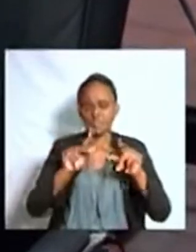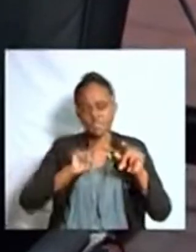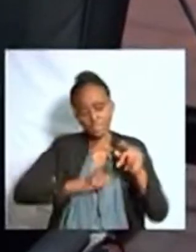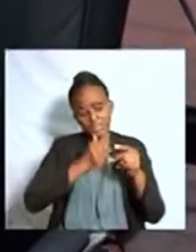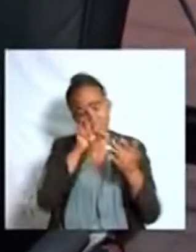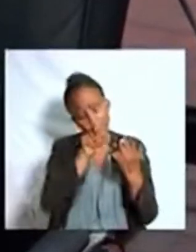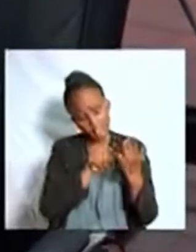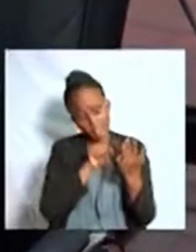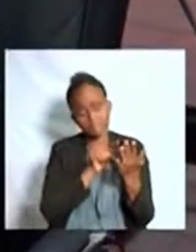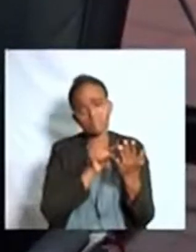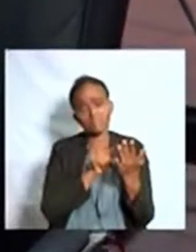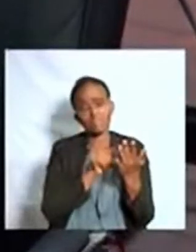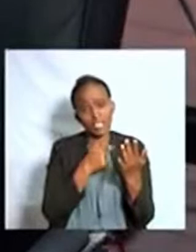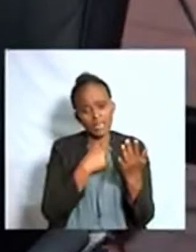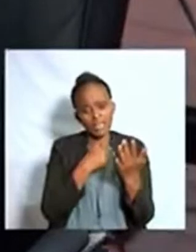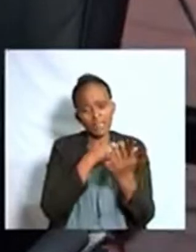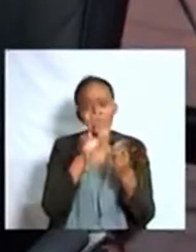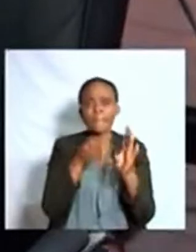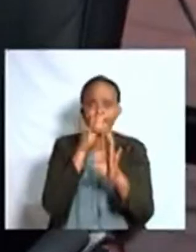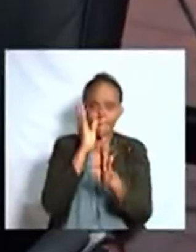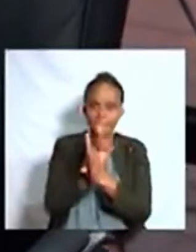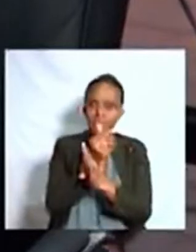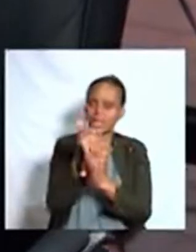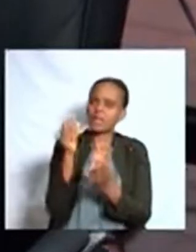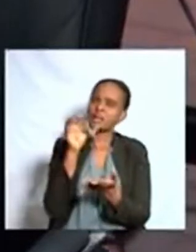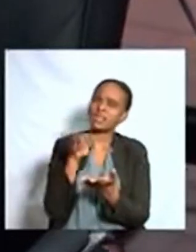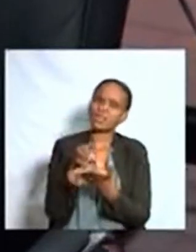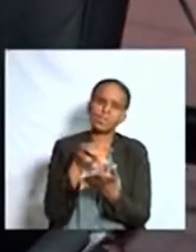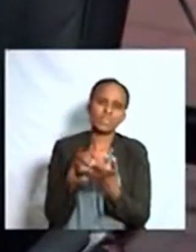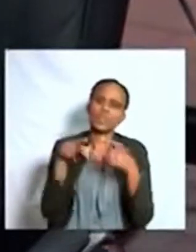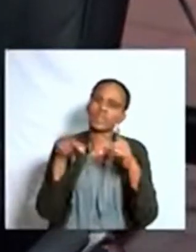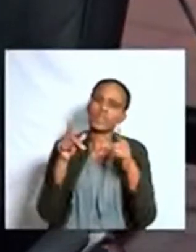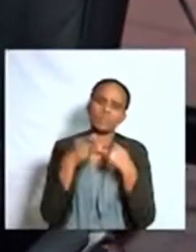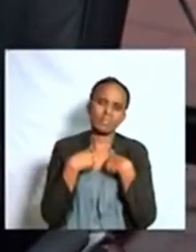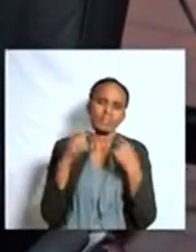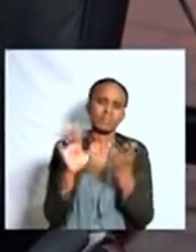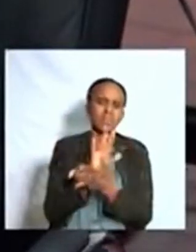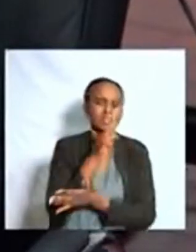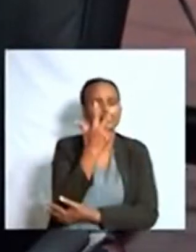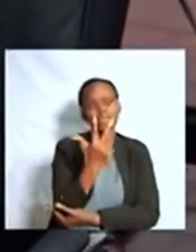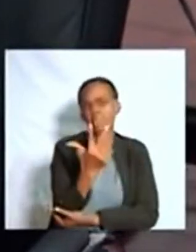this, I will refer you to another case, if you permit me, on page 3.